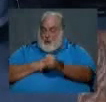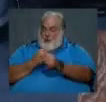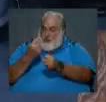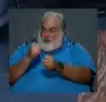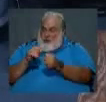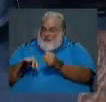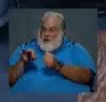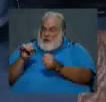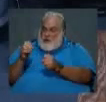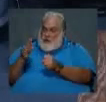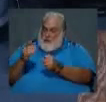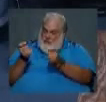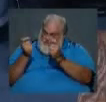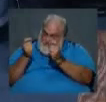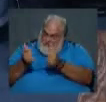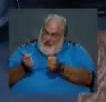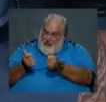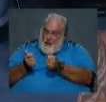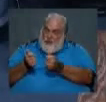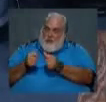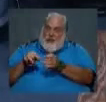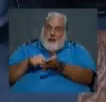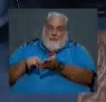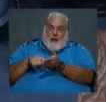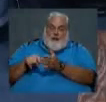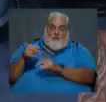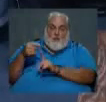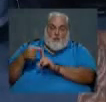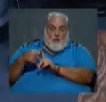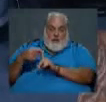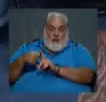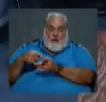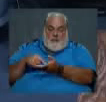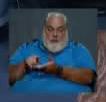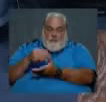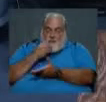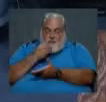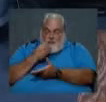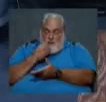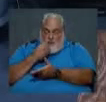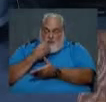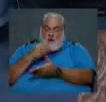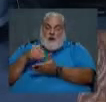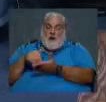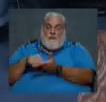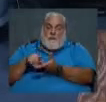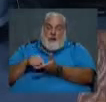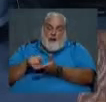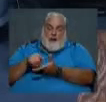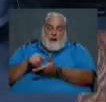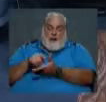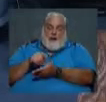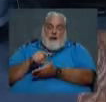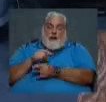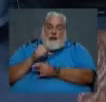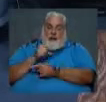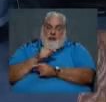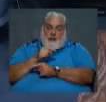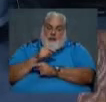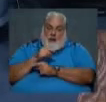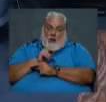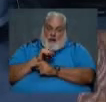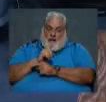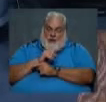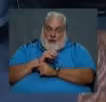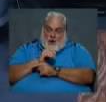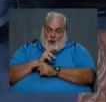making payments toward their stay there, toward the food, and within a 2-month period, a temporary time for